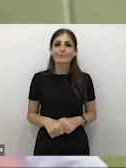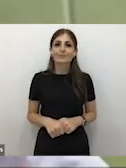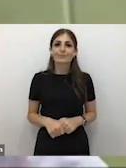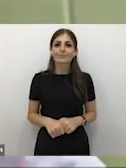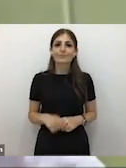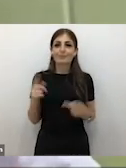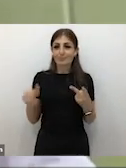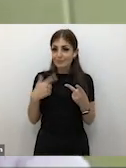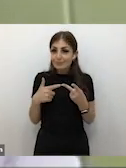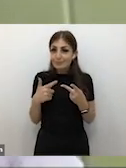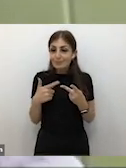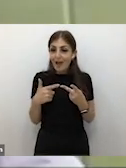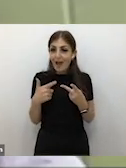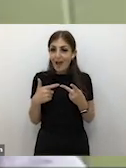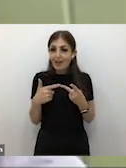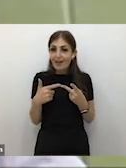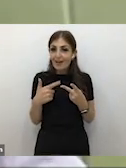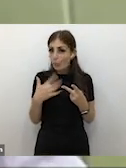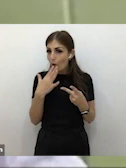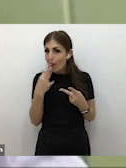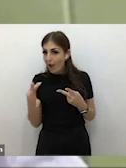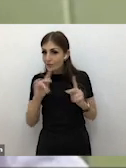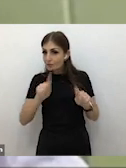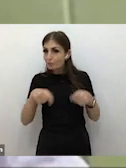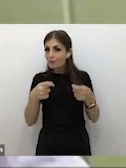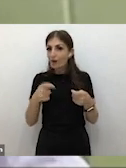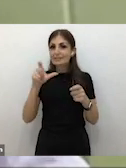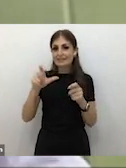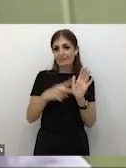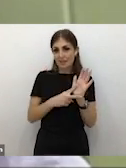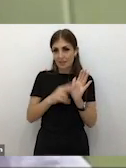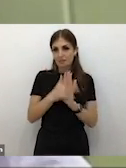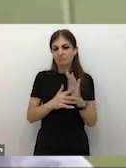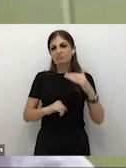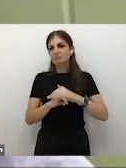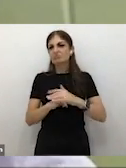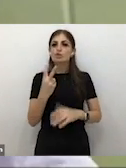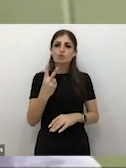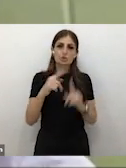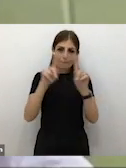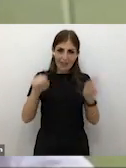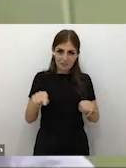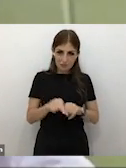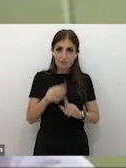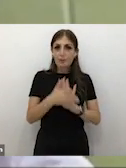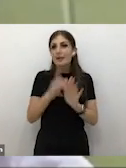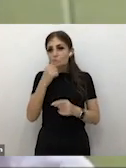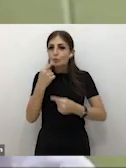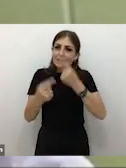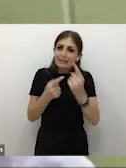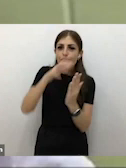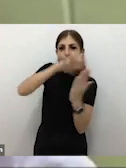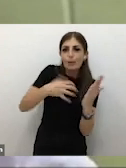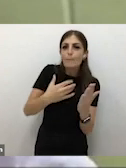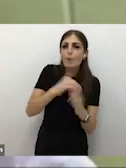The other support material that we ask you to provide is a CV of up to 2 pages. And the CV is where you can tell us more about what